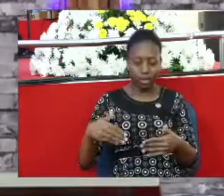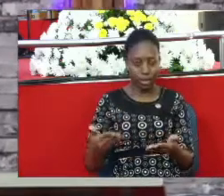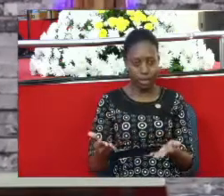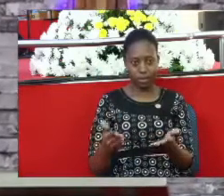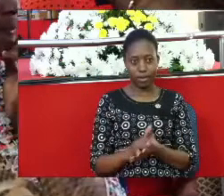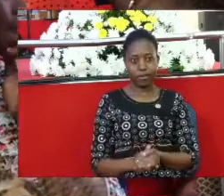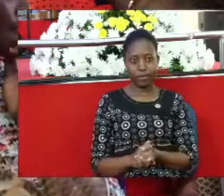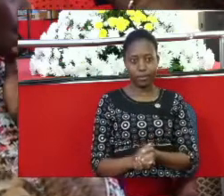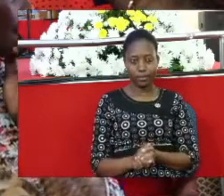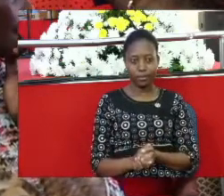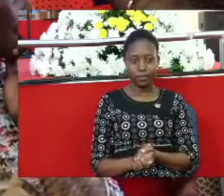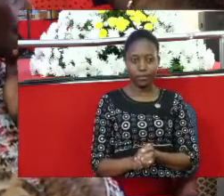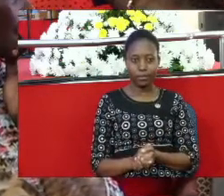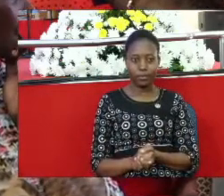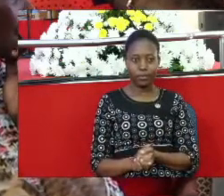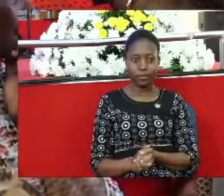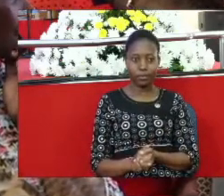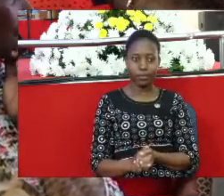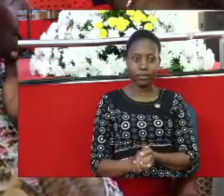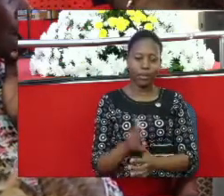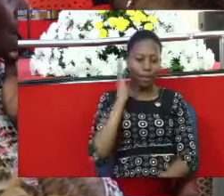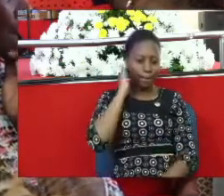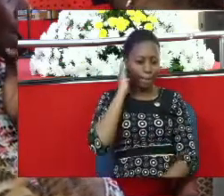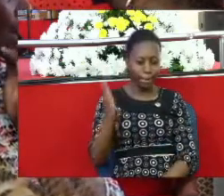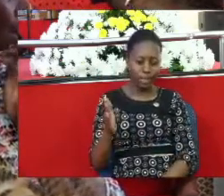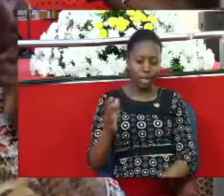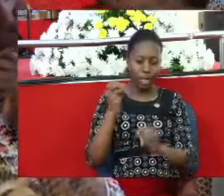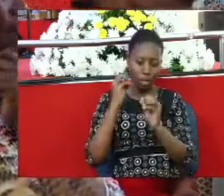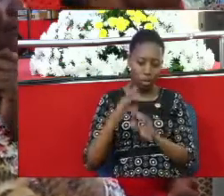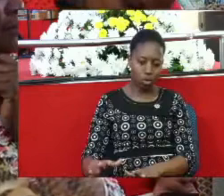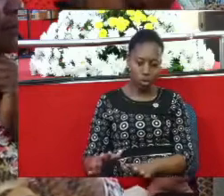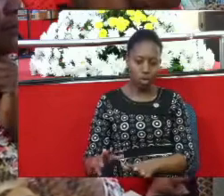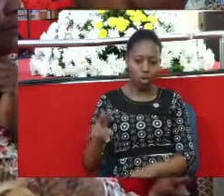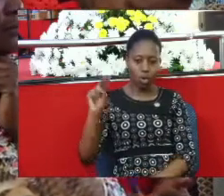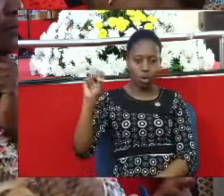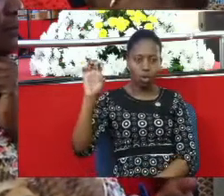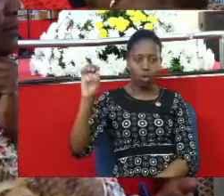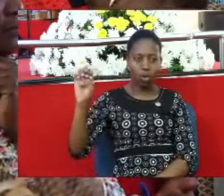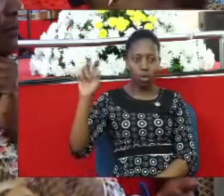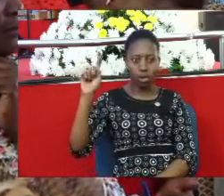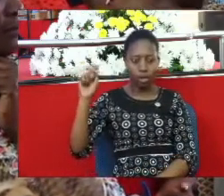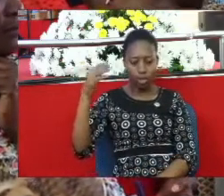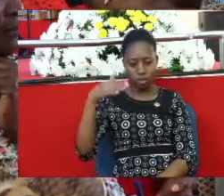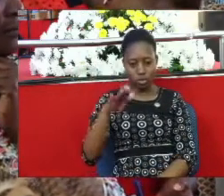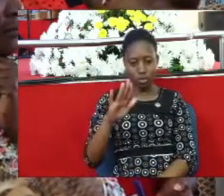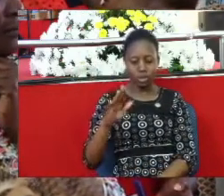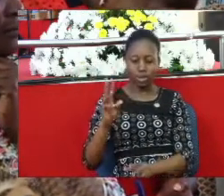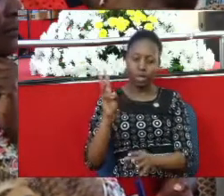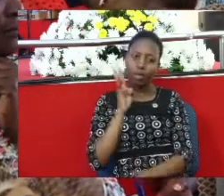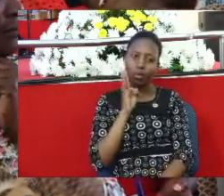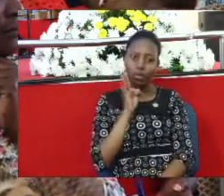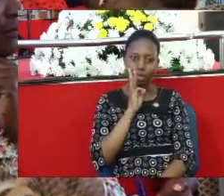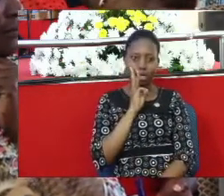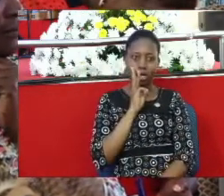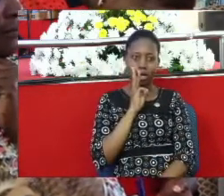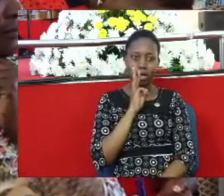experiences. Peter, throw your net on the other side. Yes, Lord, I've toiled the whole night, but because you have said, I'm